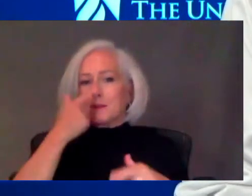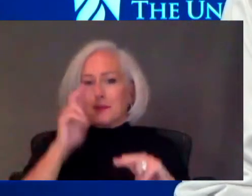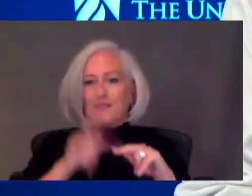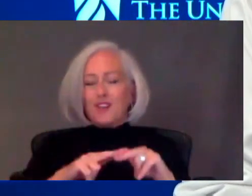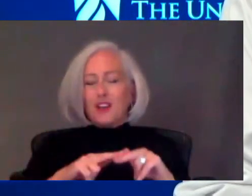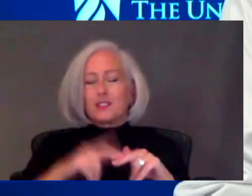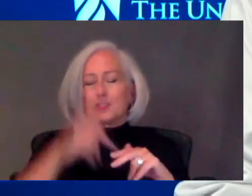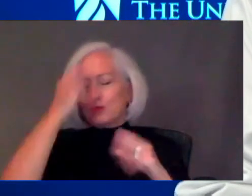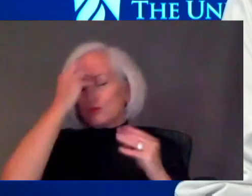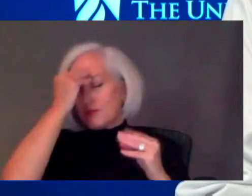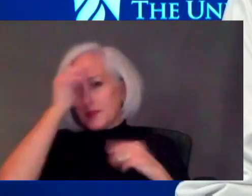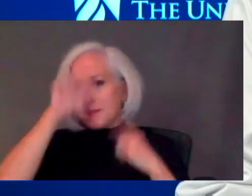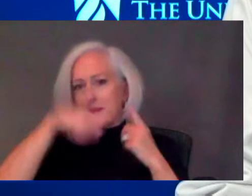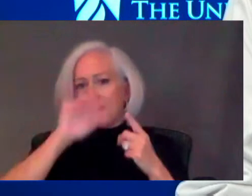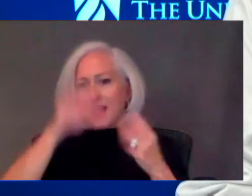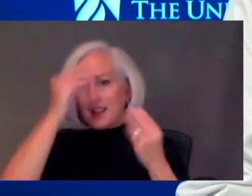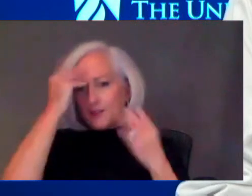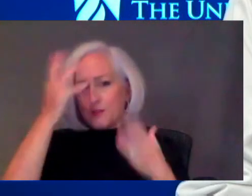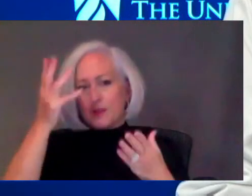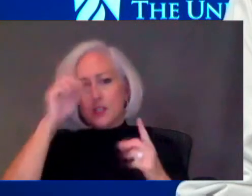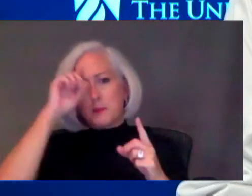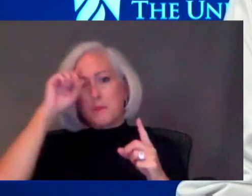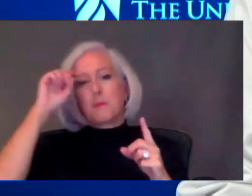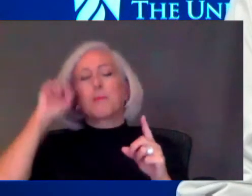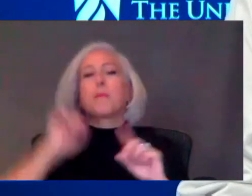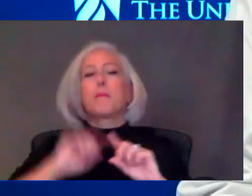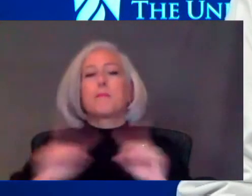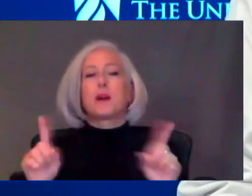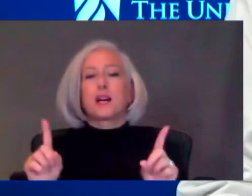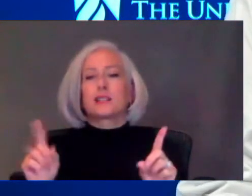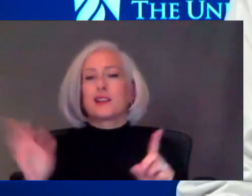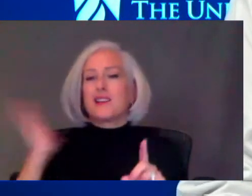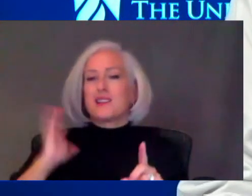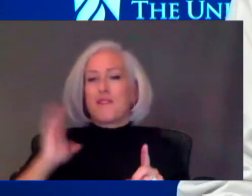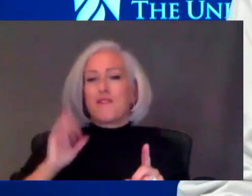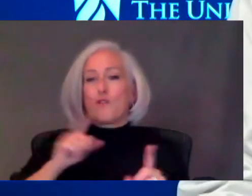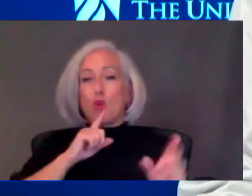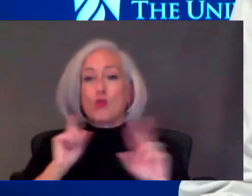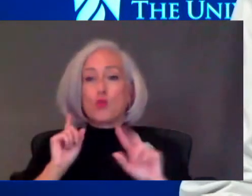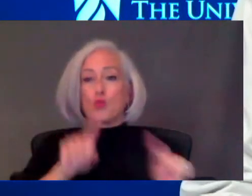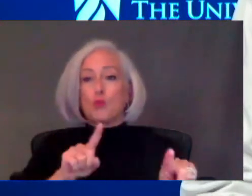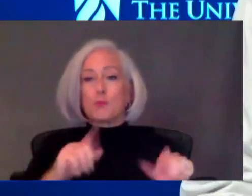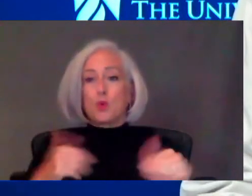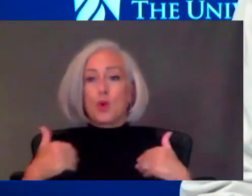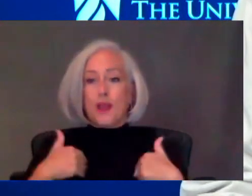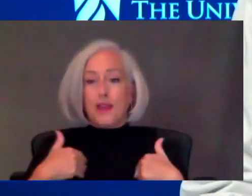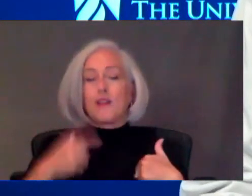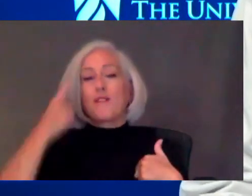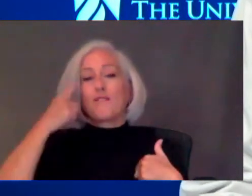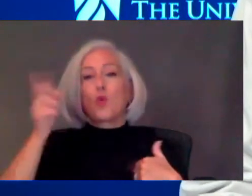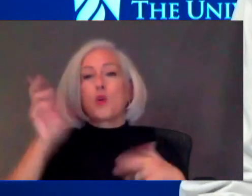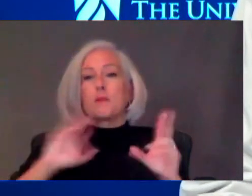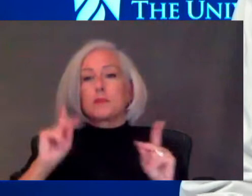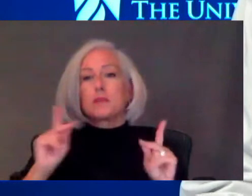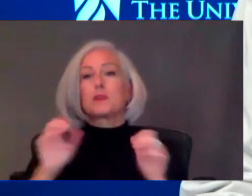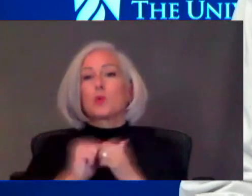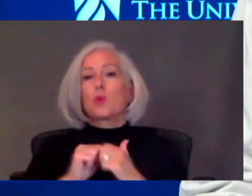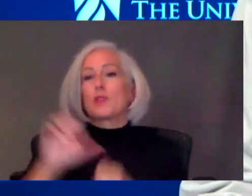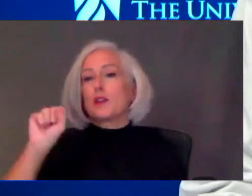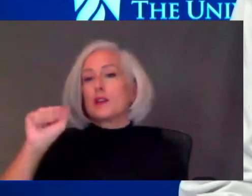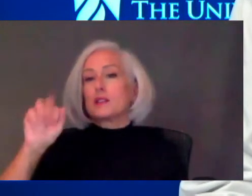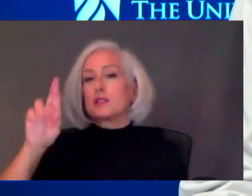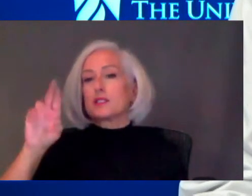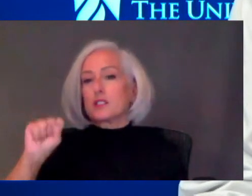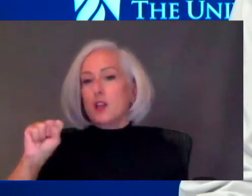broadly. It's fascinating stuff. A few more questions. Sandy says, what's the difference between monoclonal antibody and Regeneron?